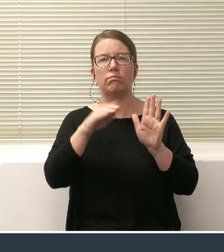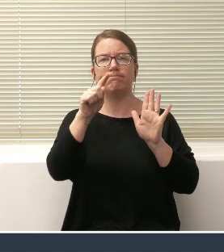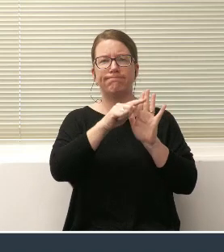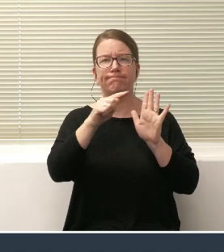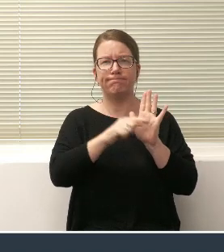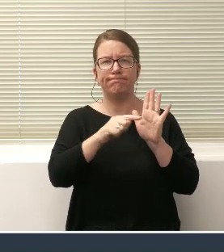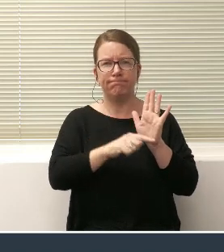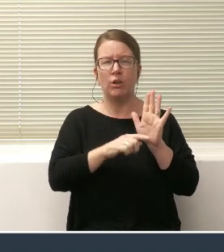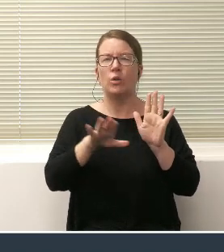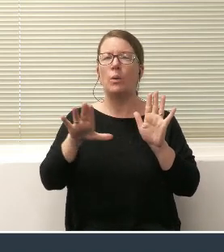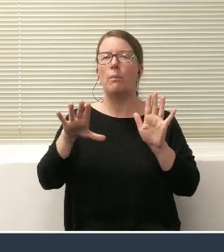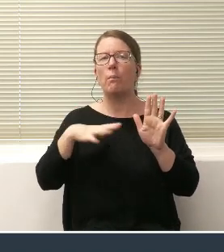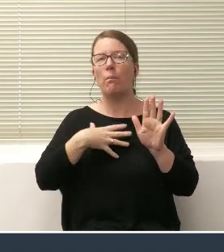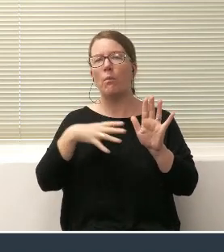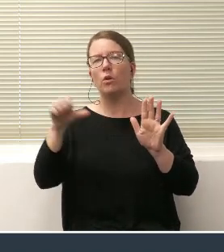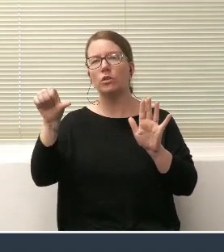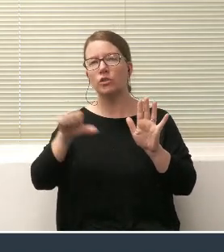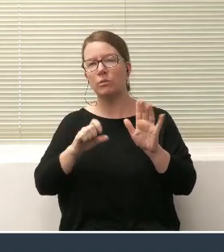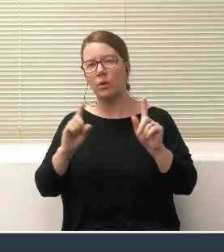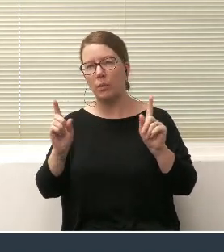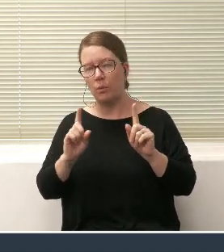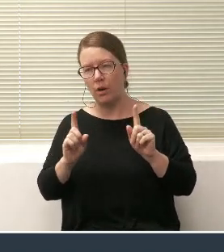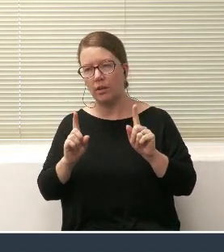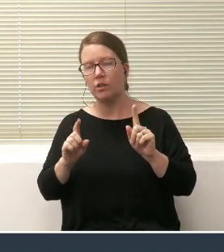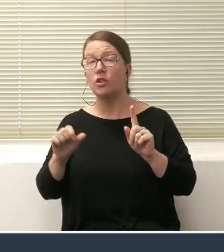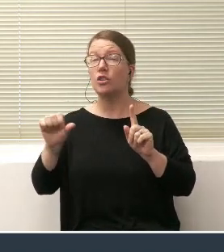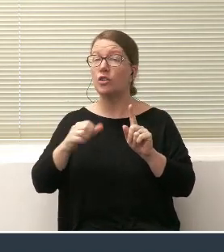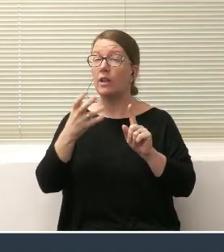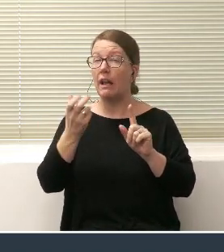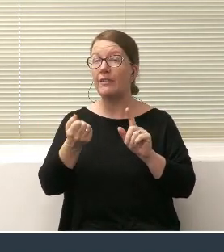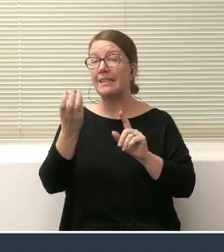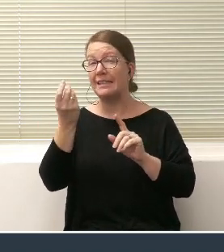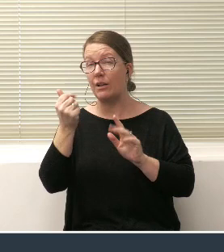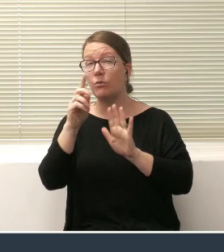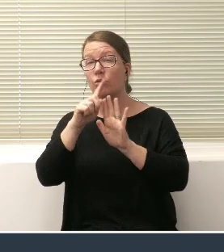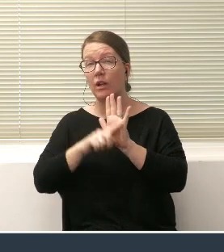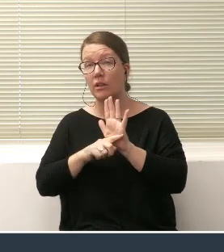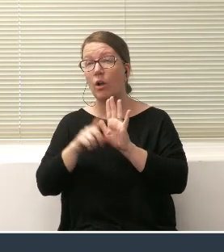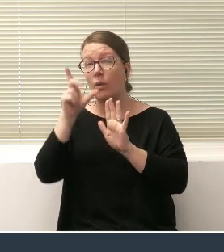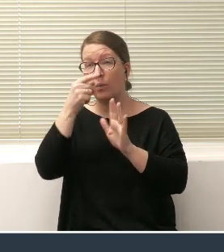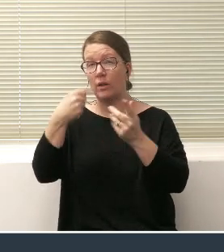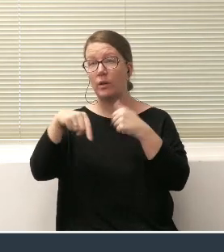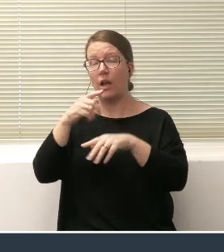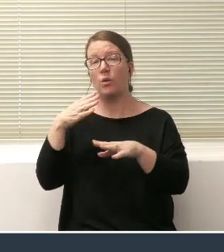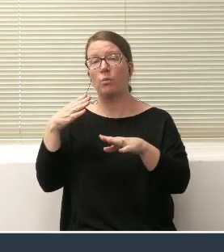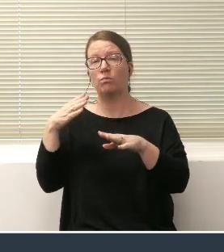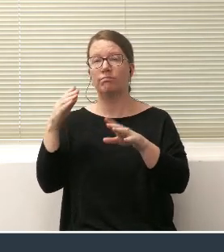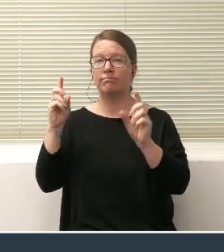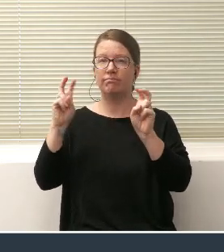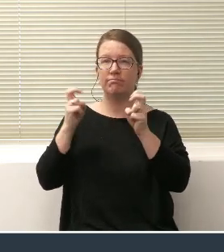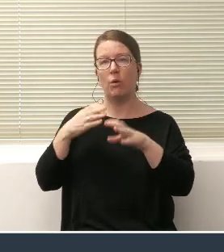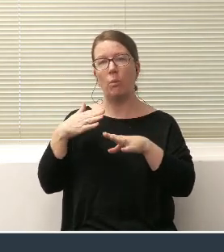there needs to be a set of criteria established, which can be workshopped with elected